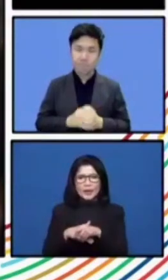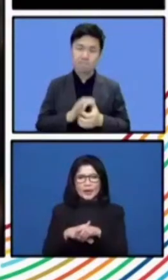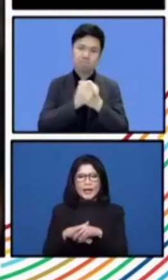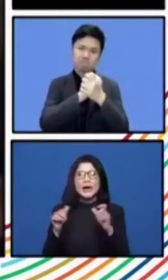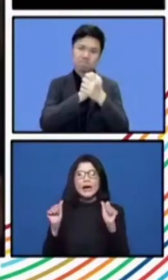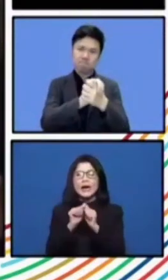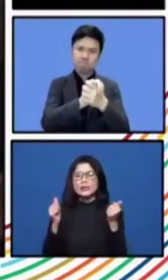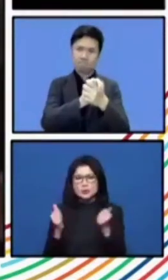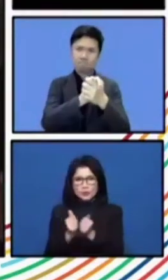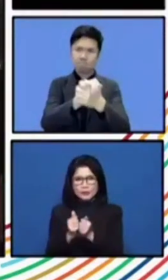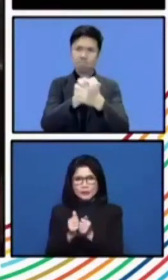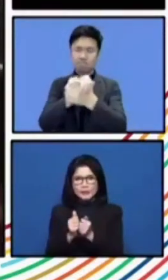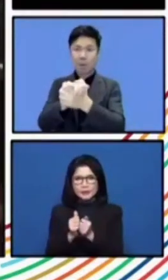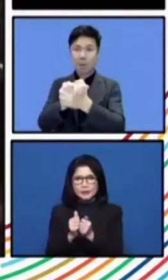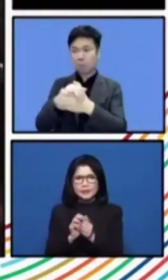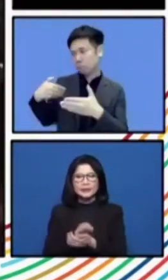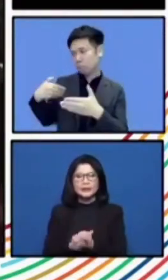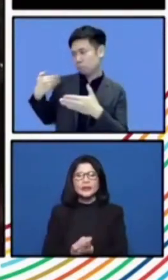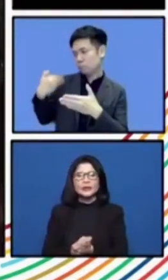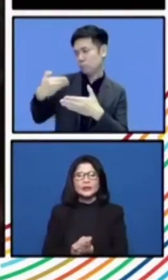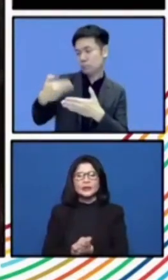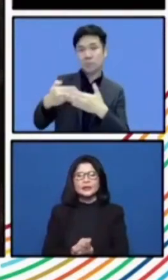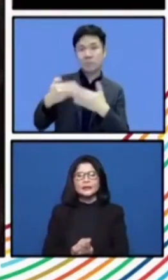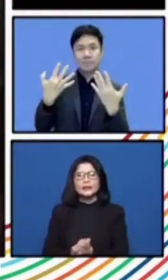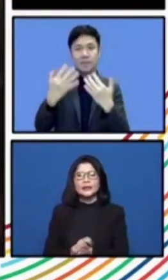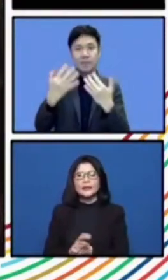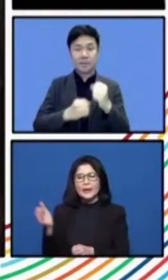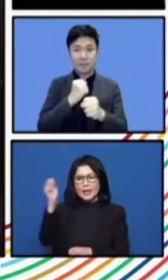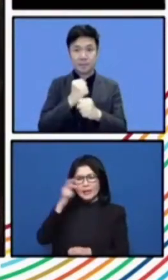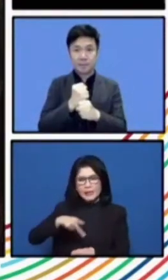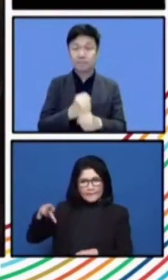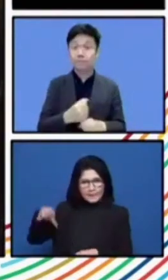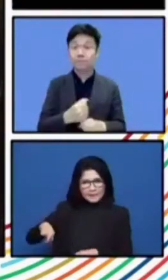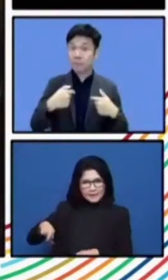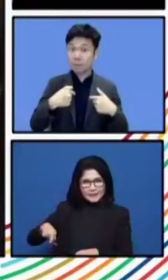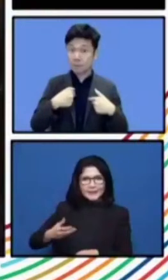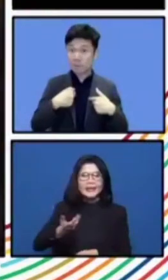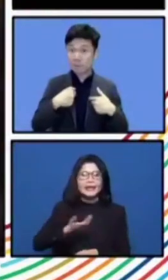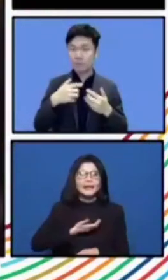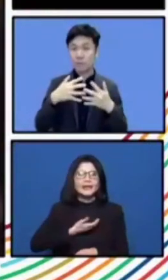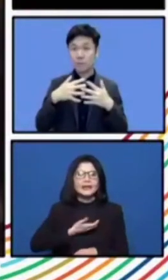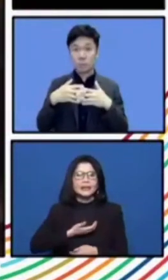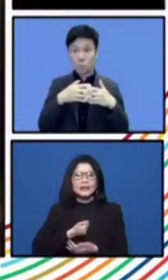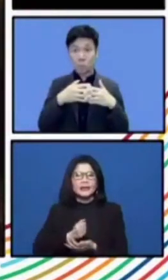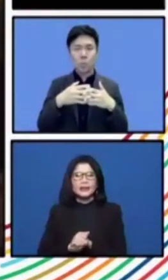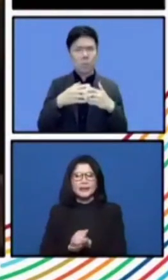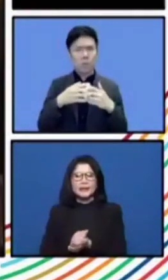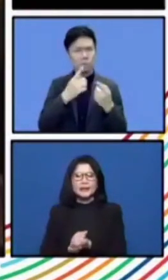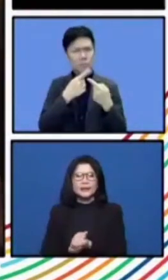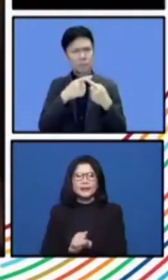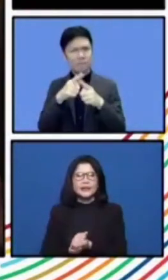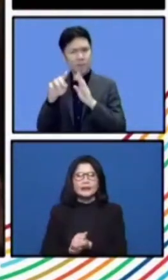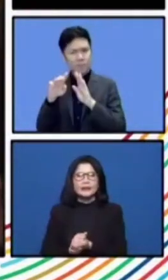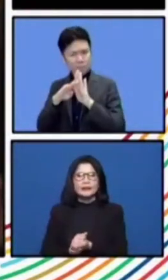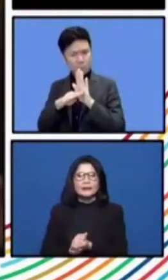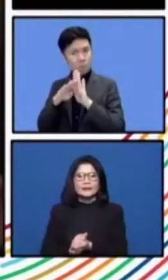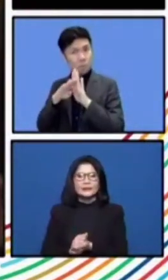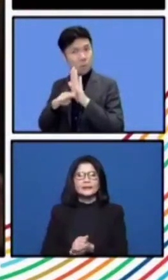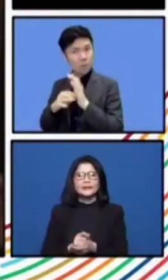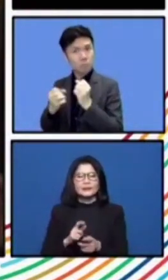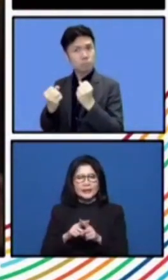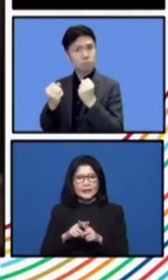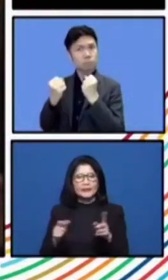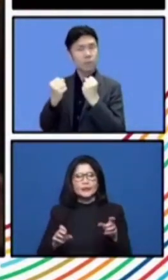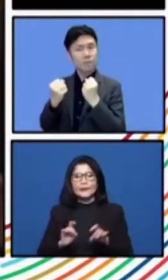made in the decade domestically we have developed and strengthened programs to improve access to disability inclusive development